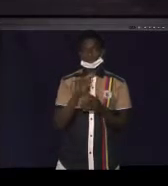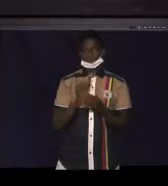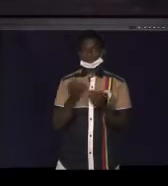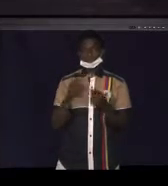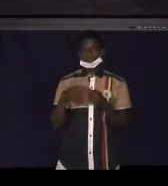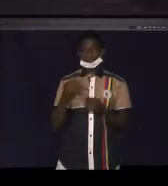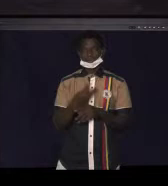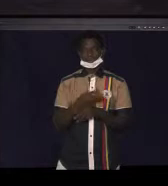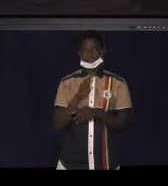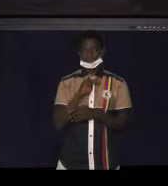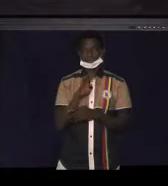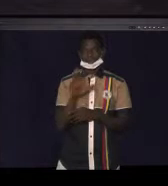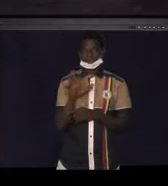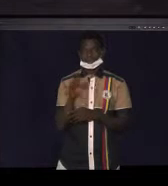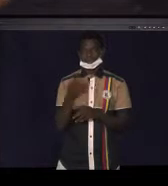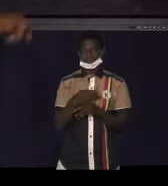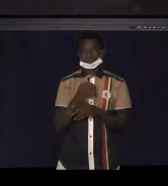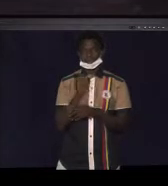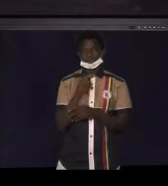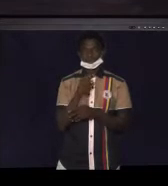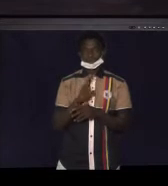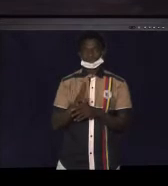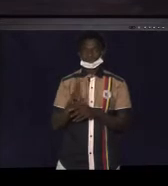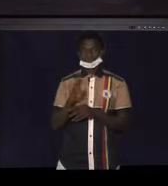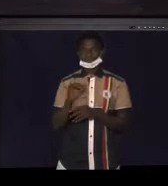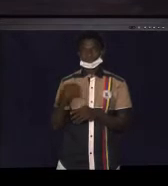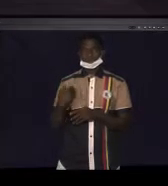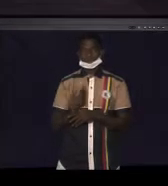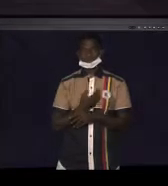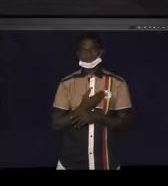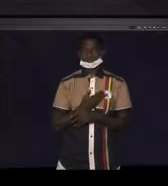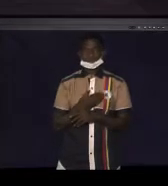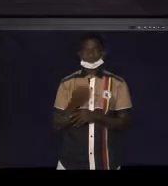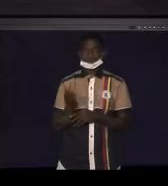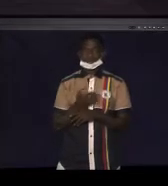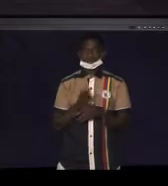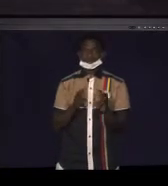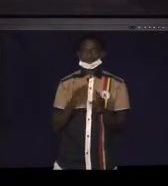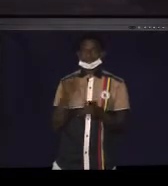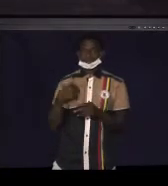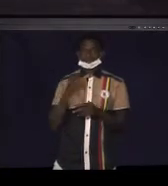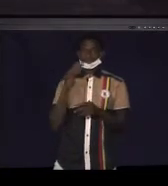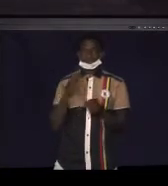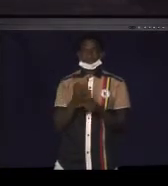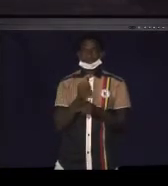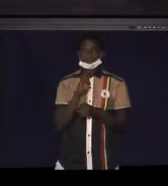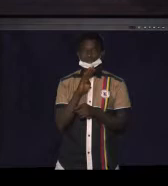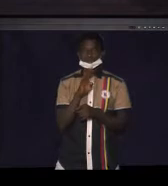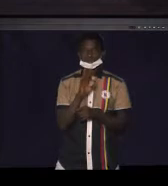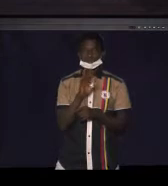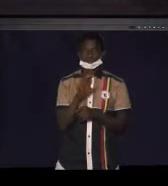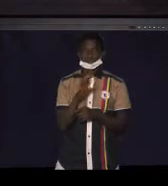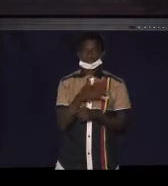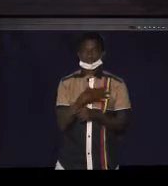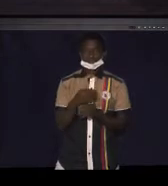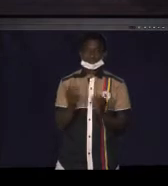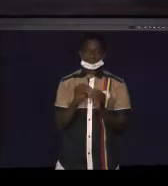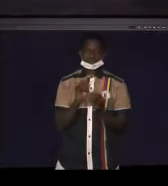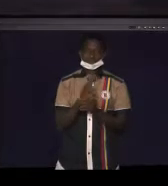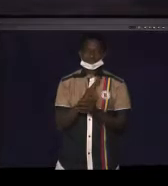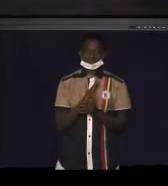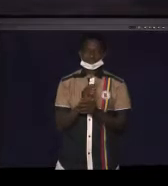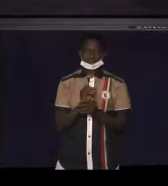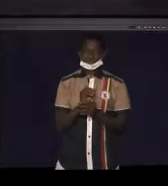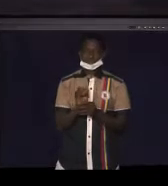zeros when I want to multiply. 45 times 11, using our shortcut, we will get 495. Then we'll add